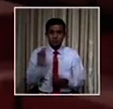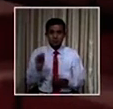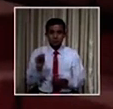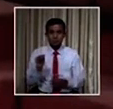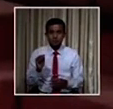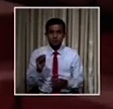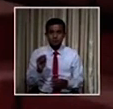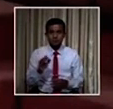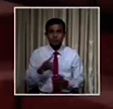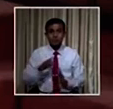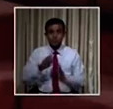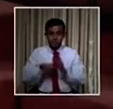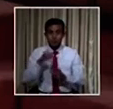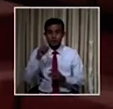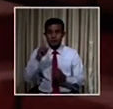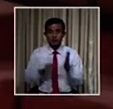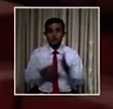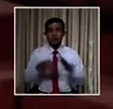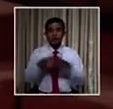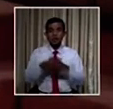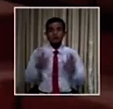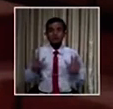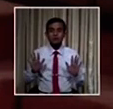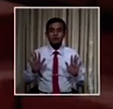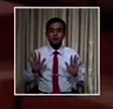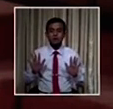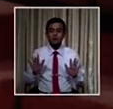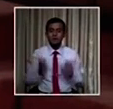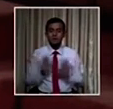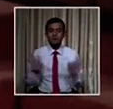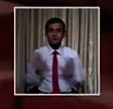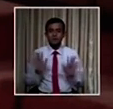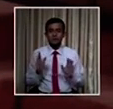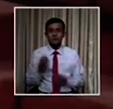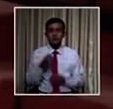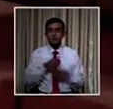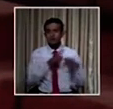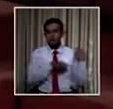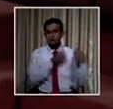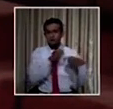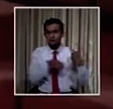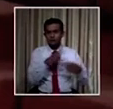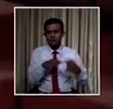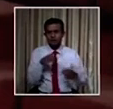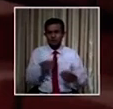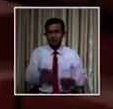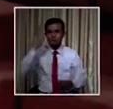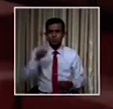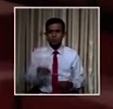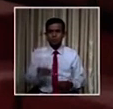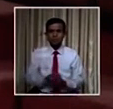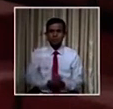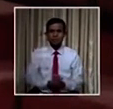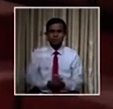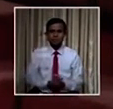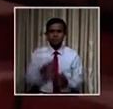country, that is not what is contemplated by devolution of legislative power. As it is in our constitution,